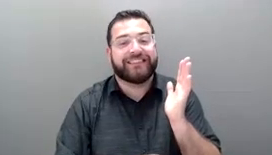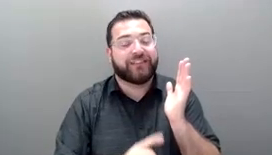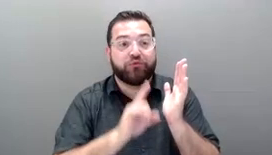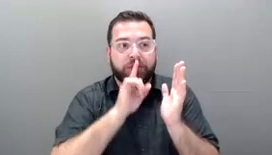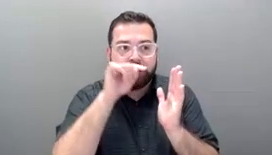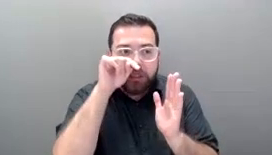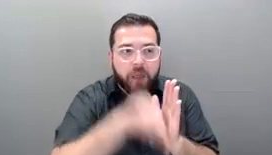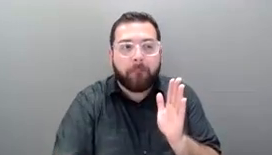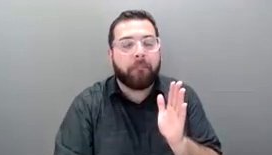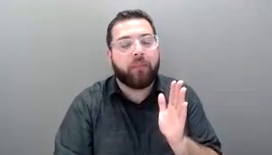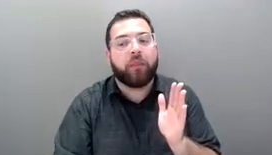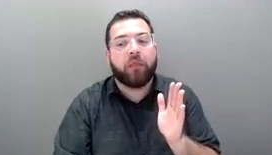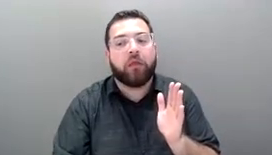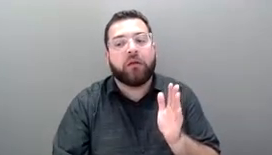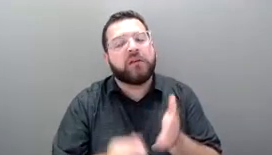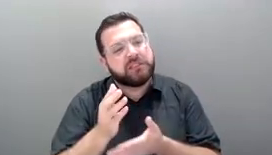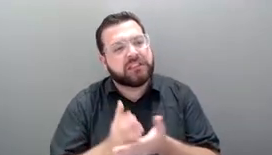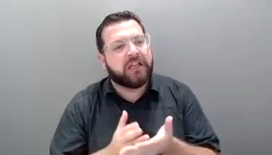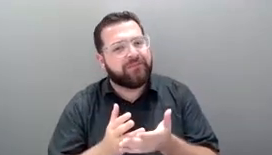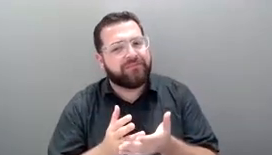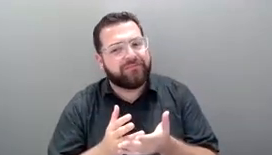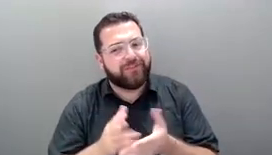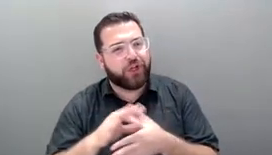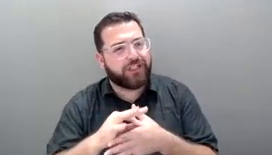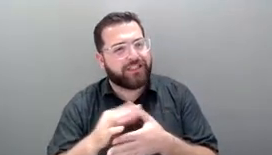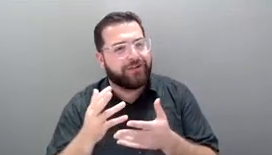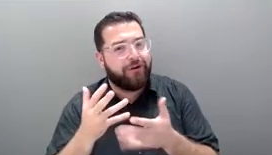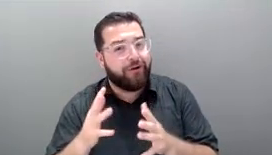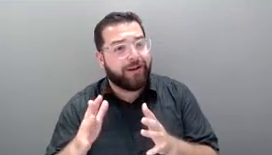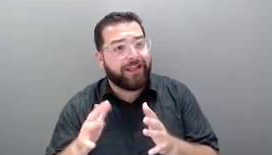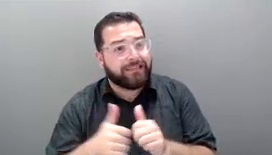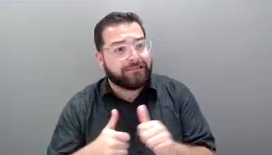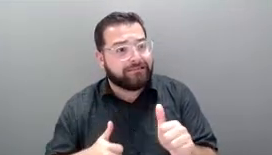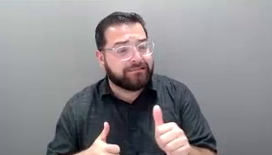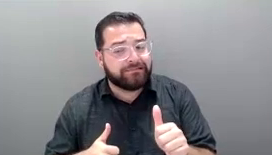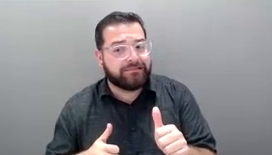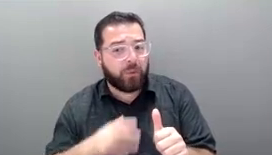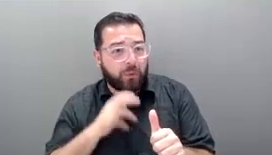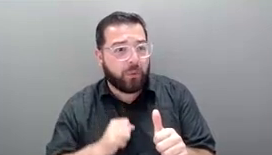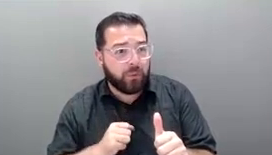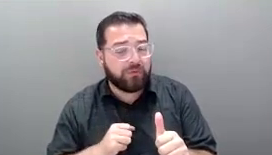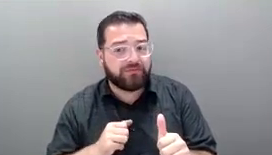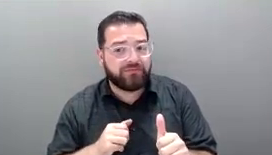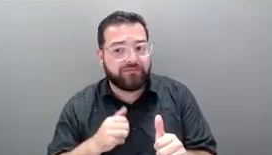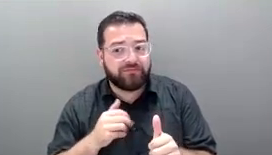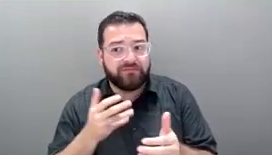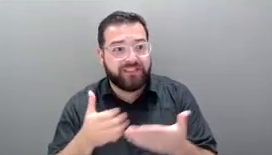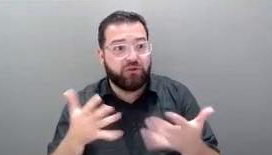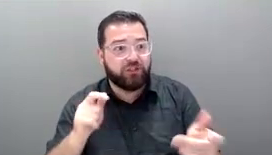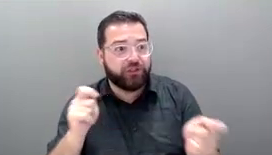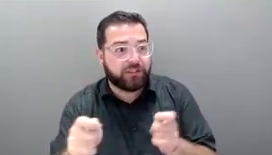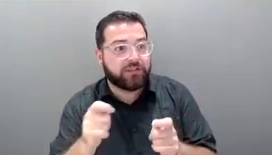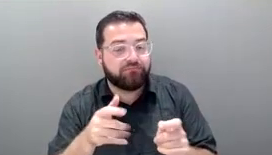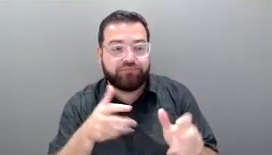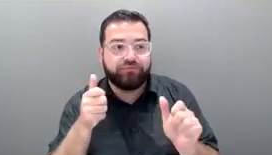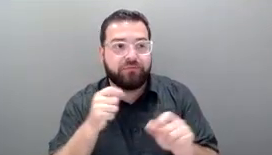of it is actually getting a little slightly outdated quickly, but mostly it's pretty fabulous. And some of the things that I think are really important and that you can